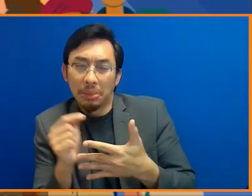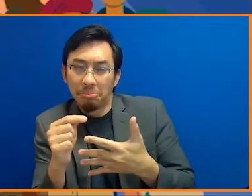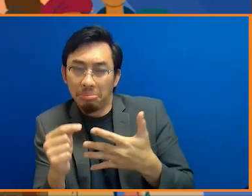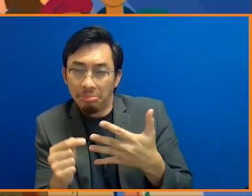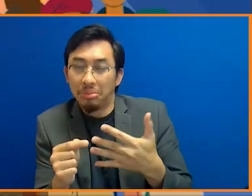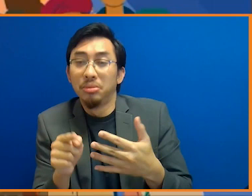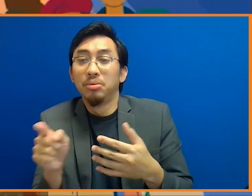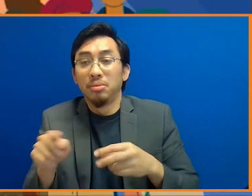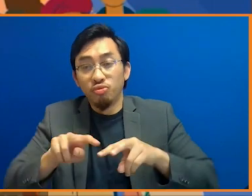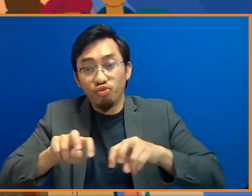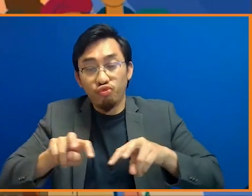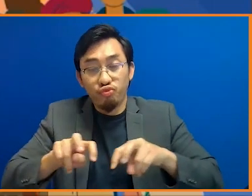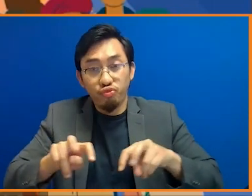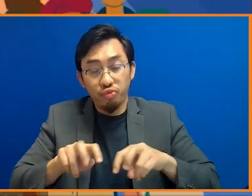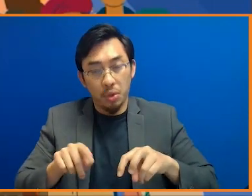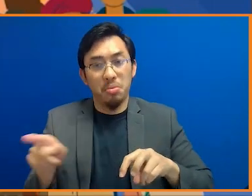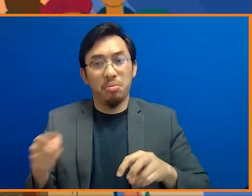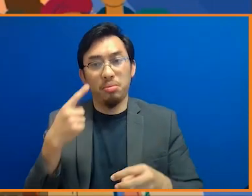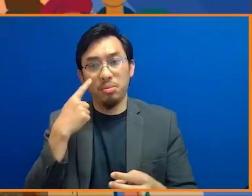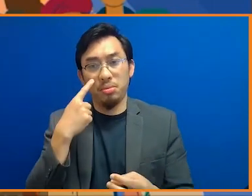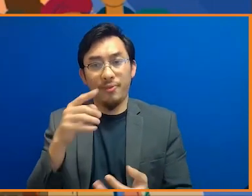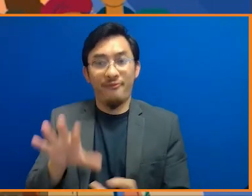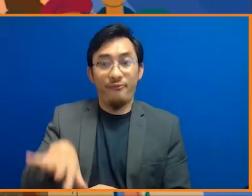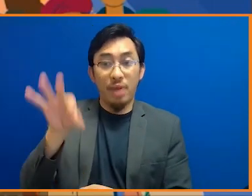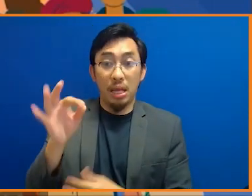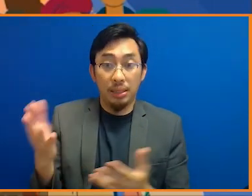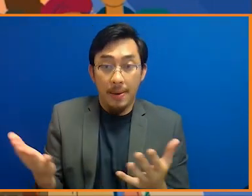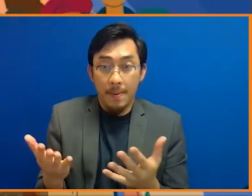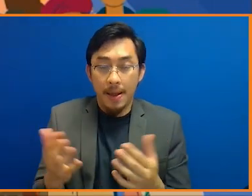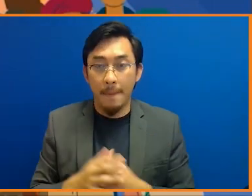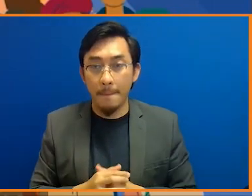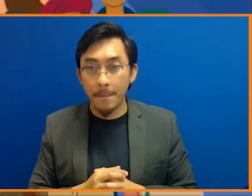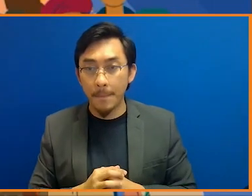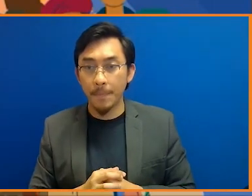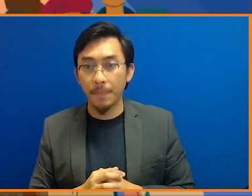So based on the study, they discovered that.